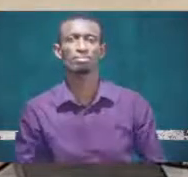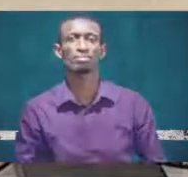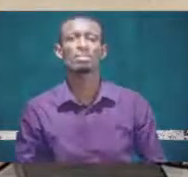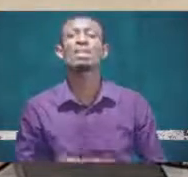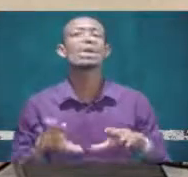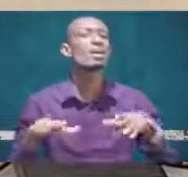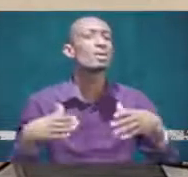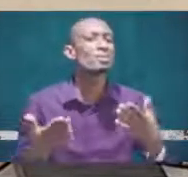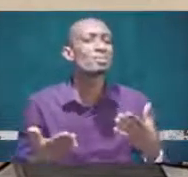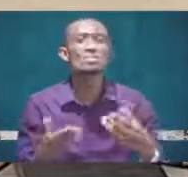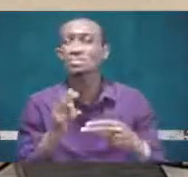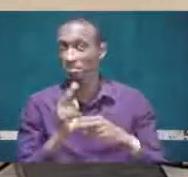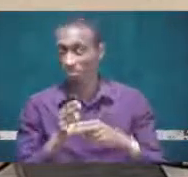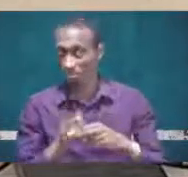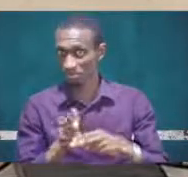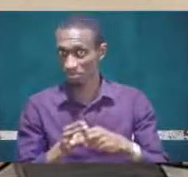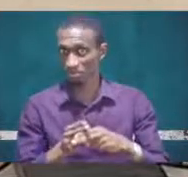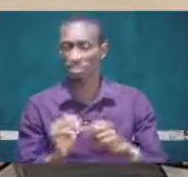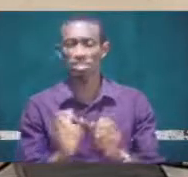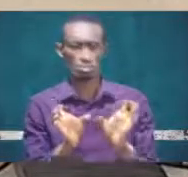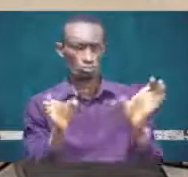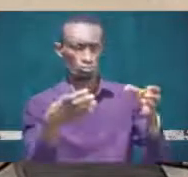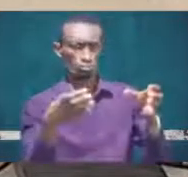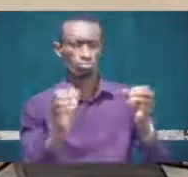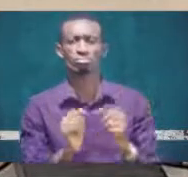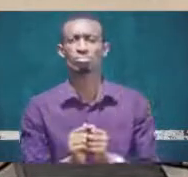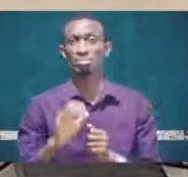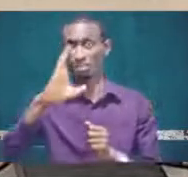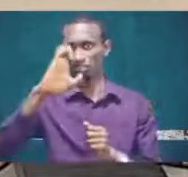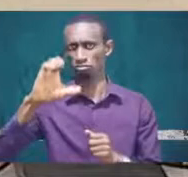How do we call a group of cells joined together?